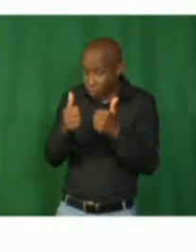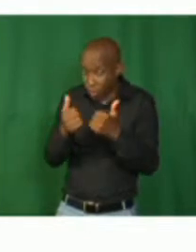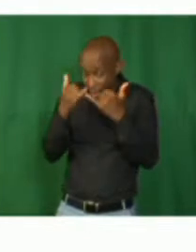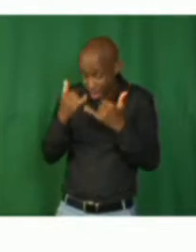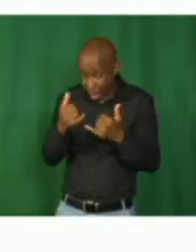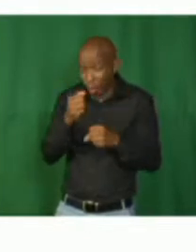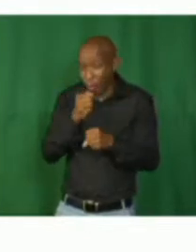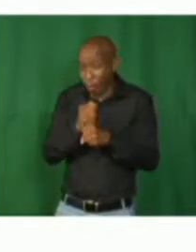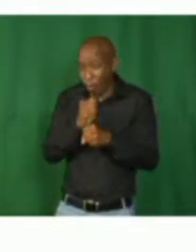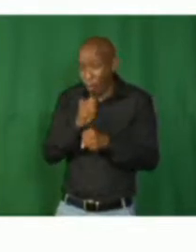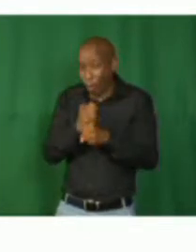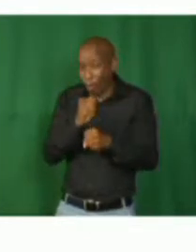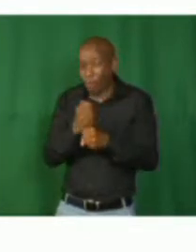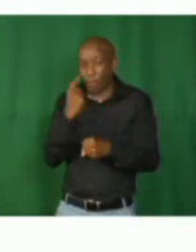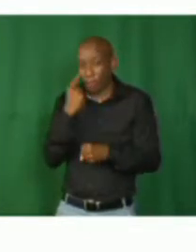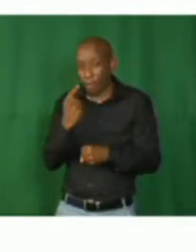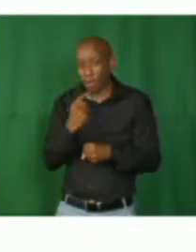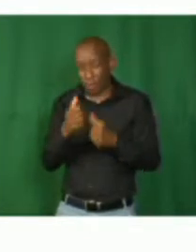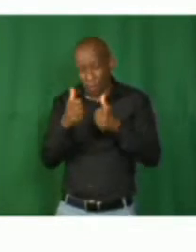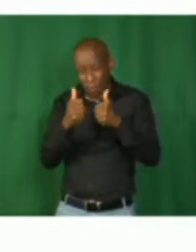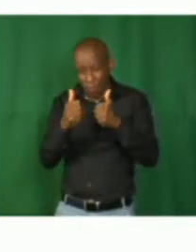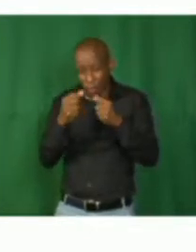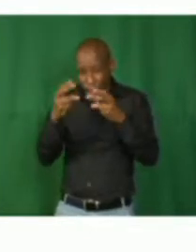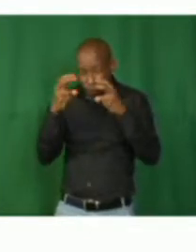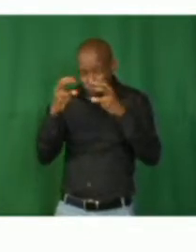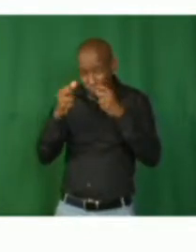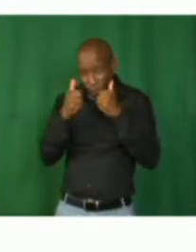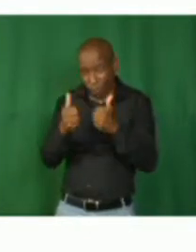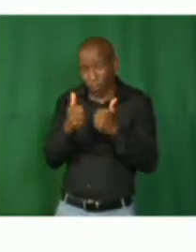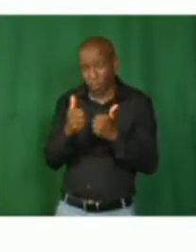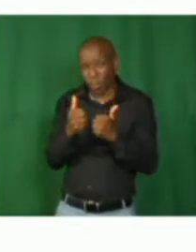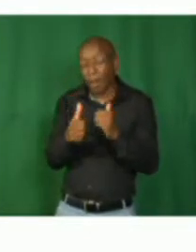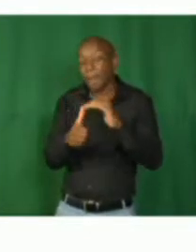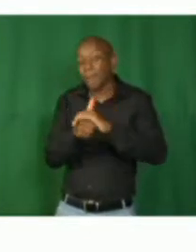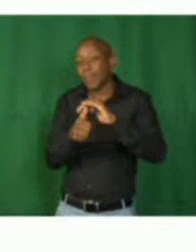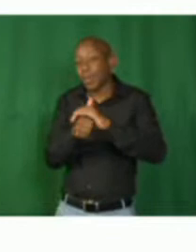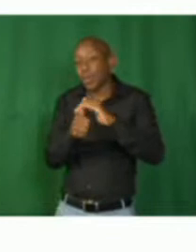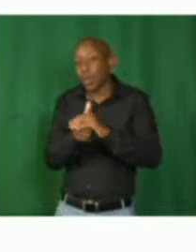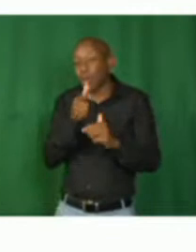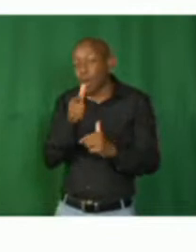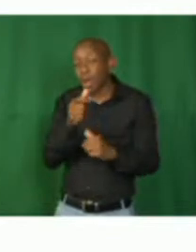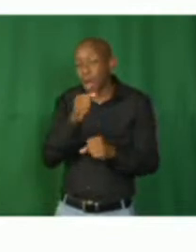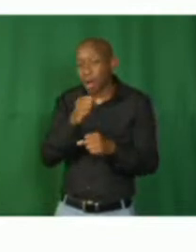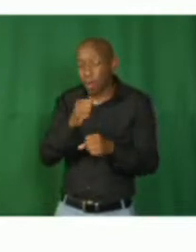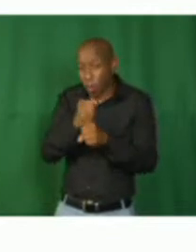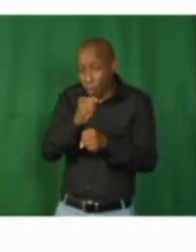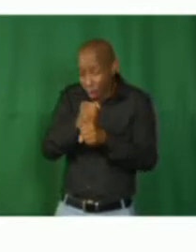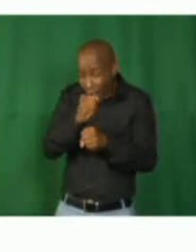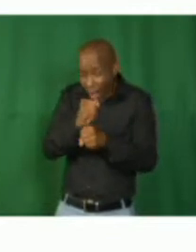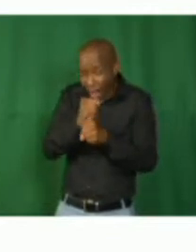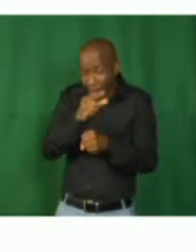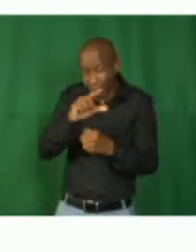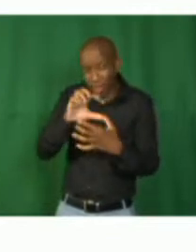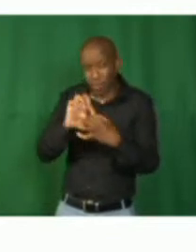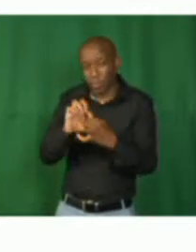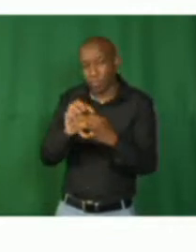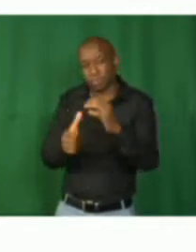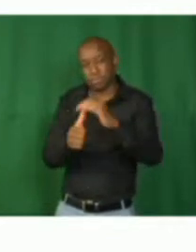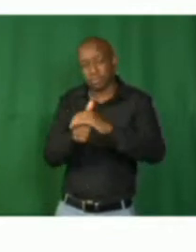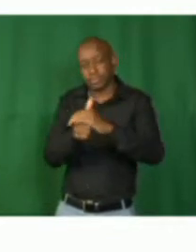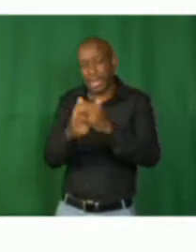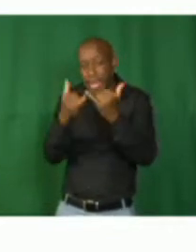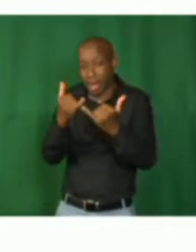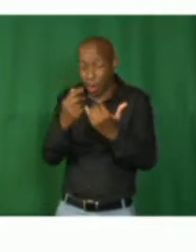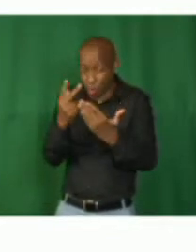now, just to flex your muscles at home, I think it's also very important that you have some homework. You are to